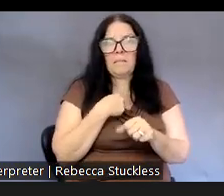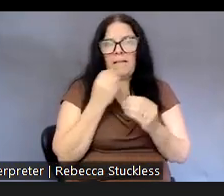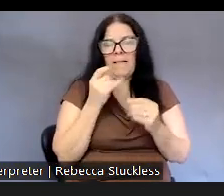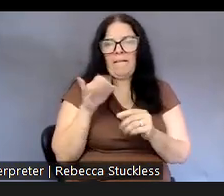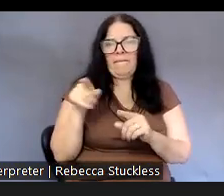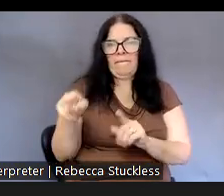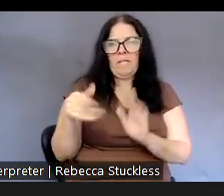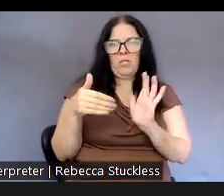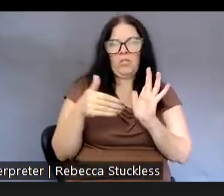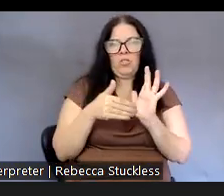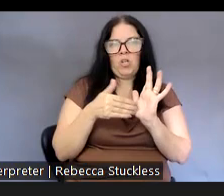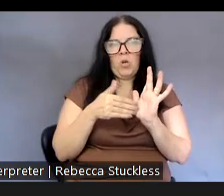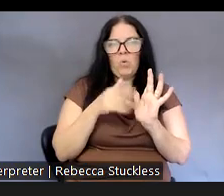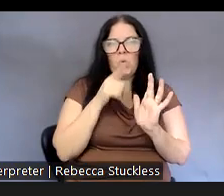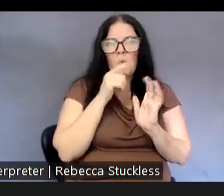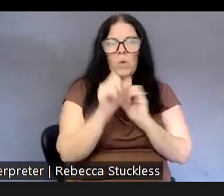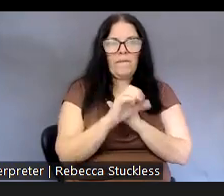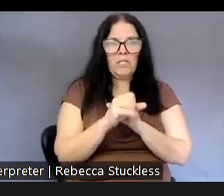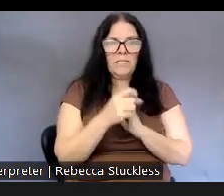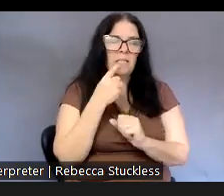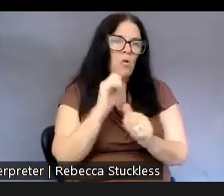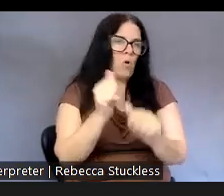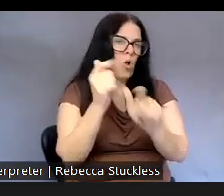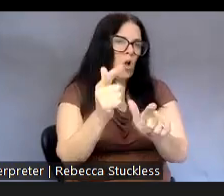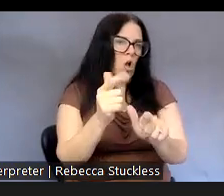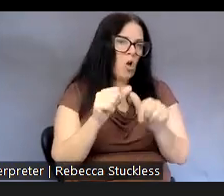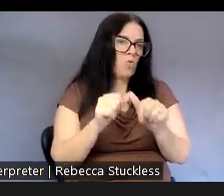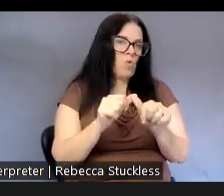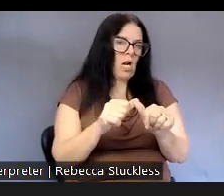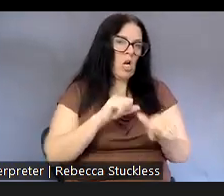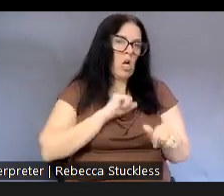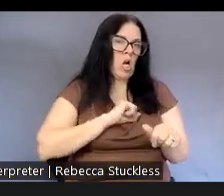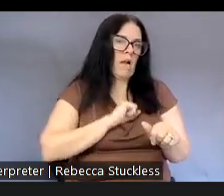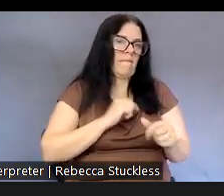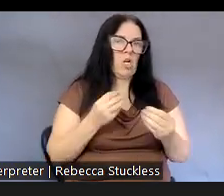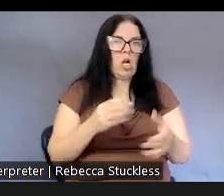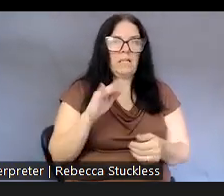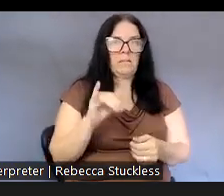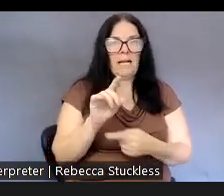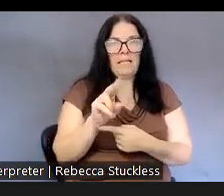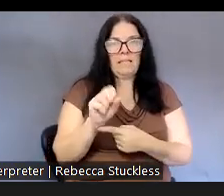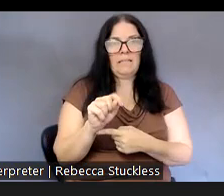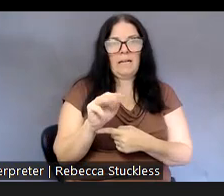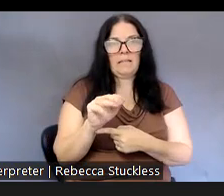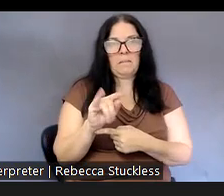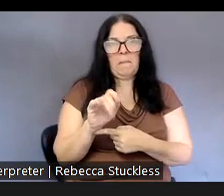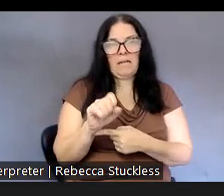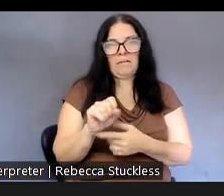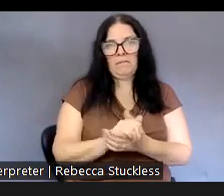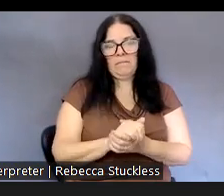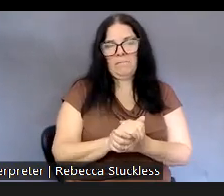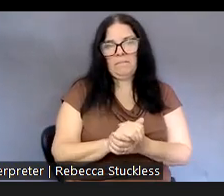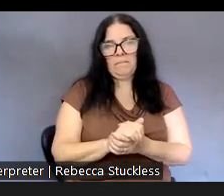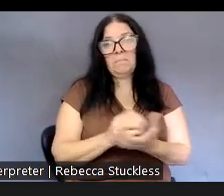who advertises that almost all chronic coughs are caused by dust mites. Some